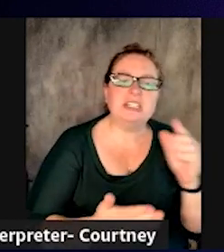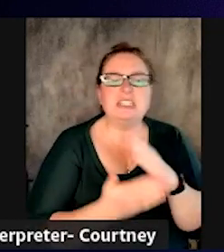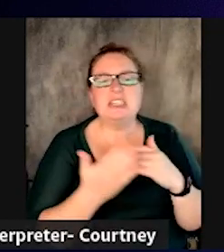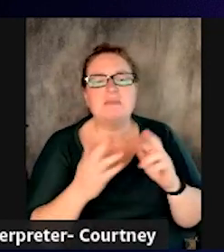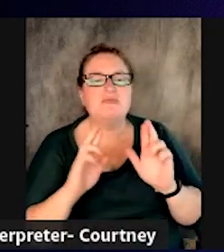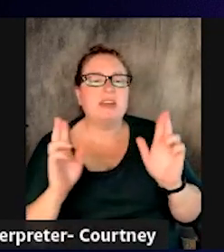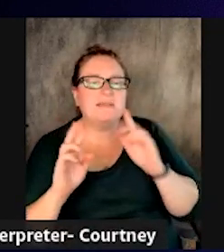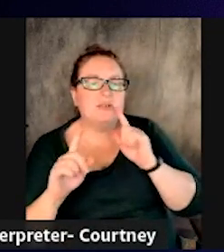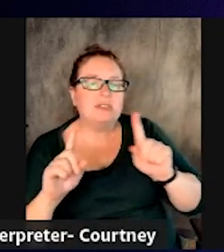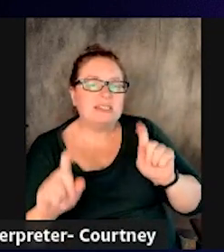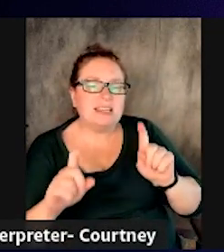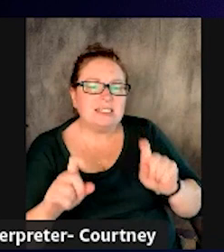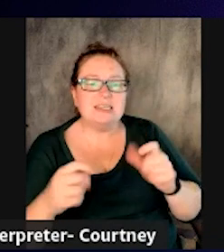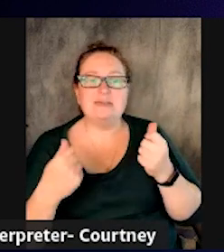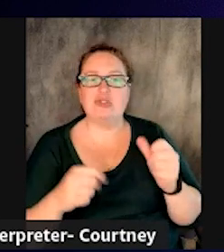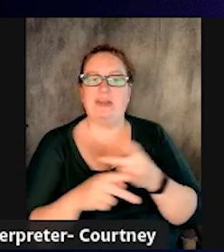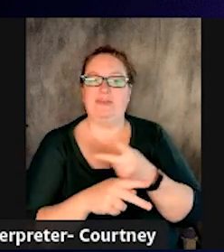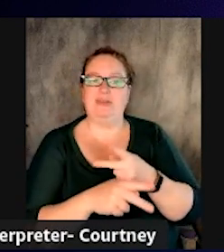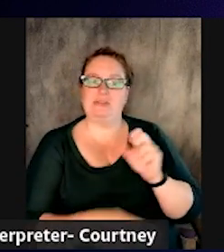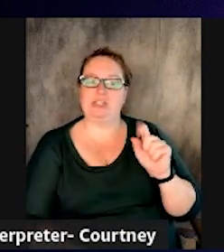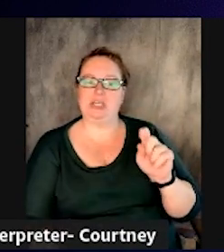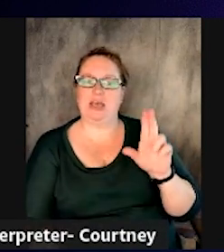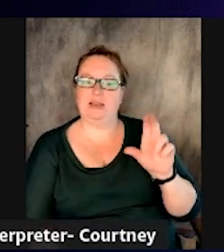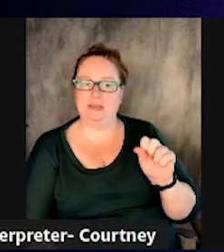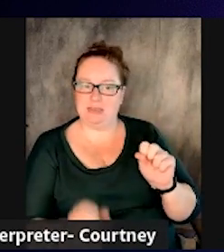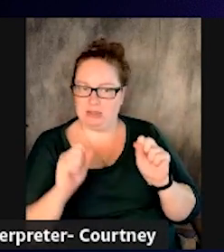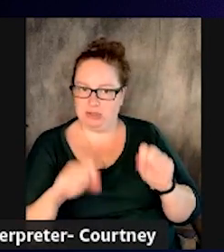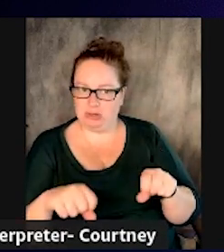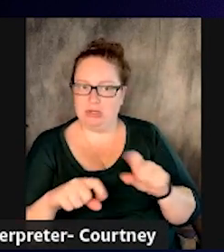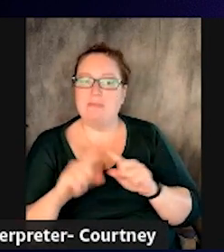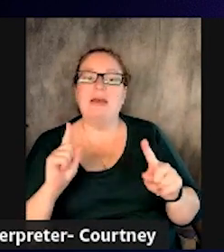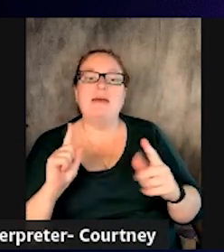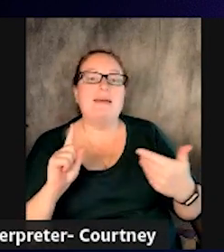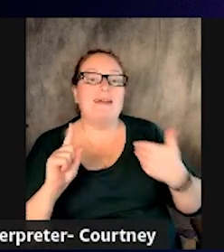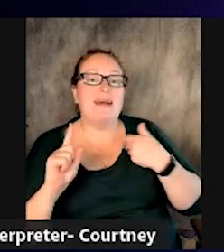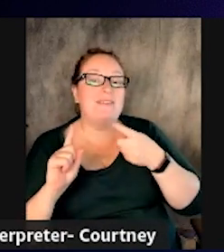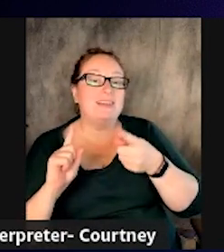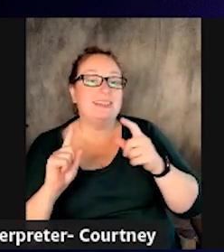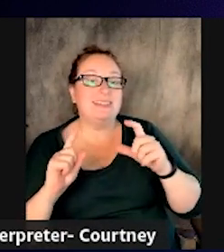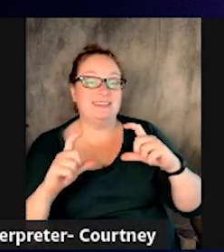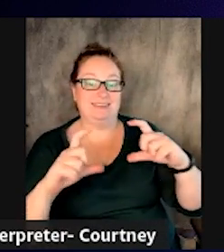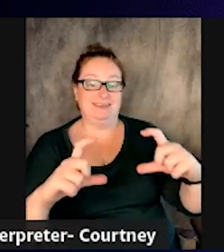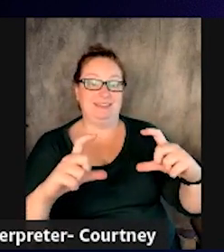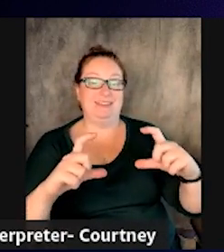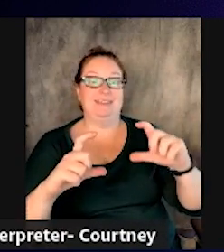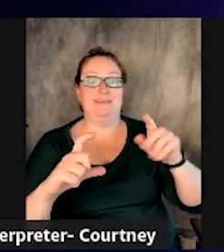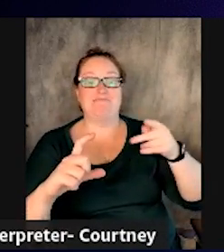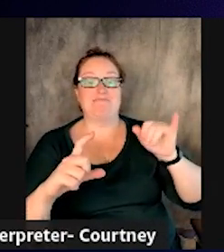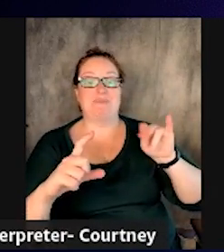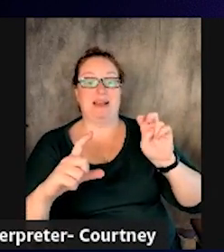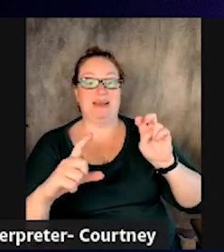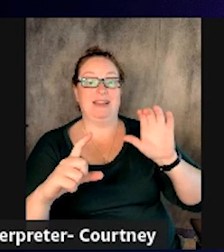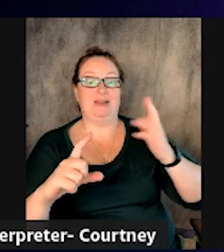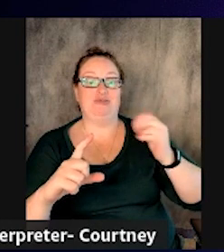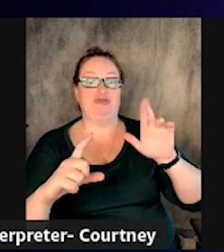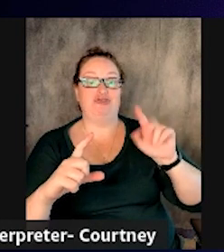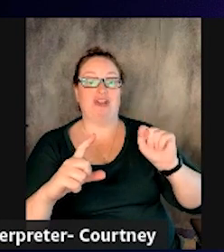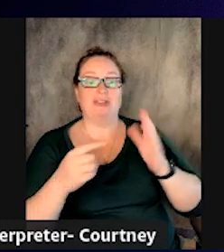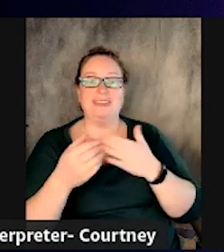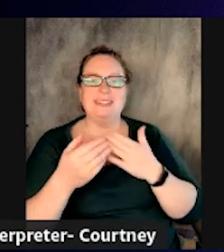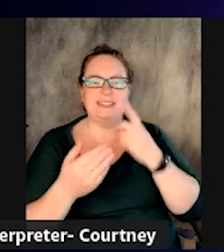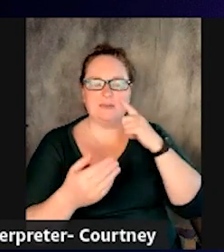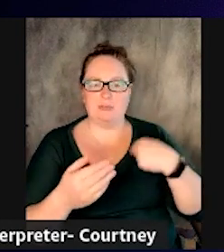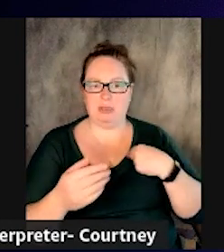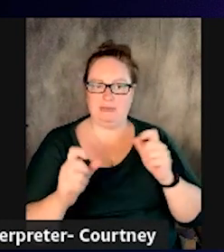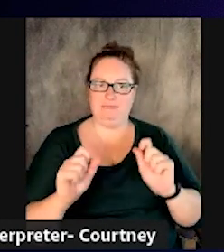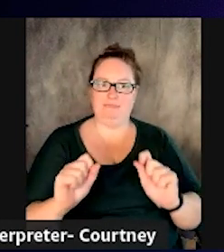testing, try to figure out the status. But by having this pie chart, it's much easier for me to wake up in the morning, open